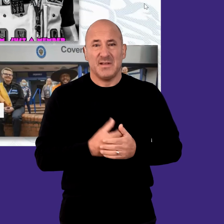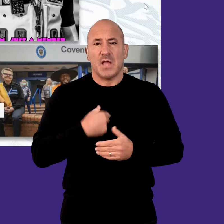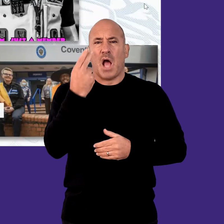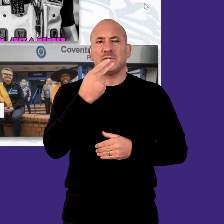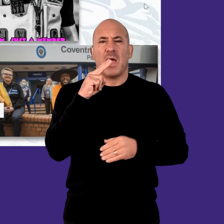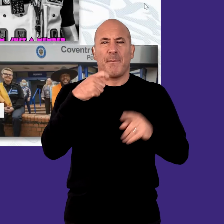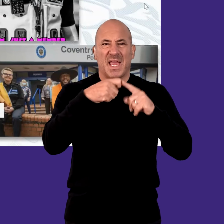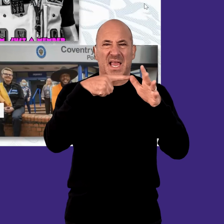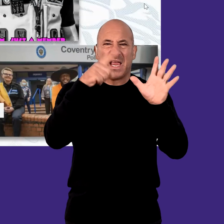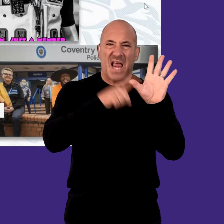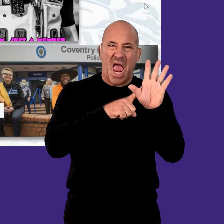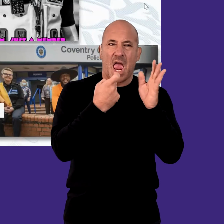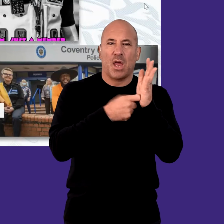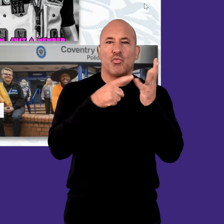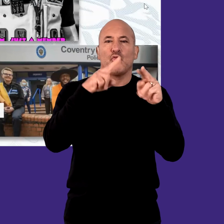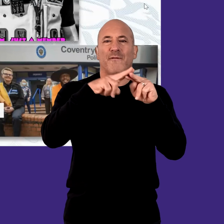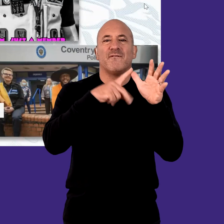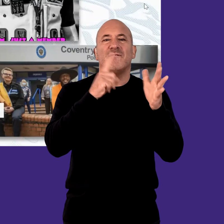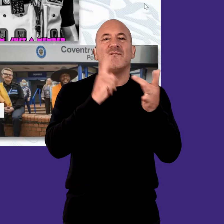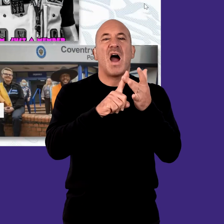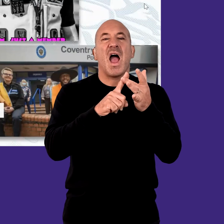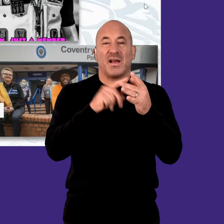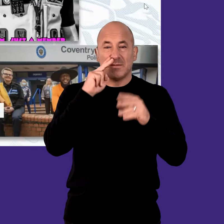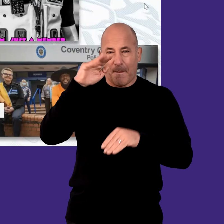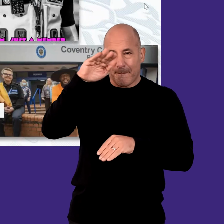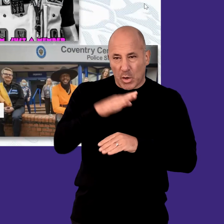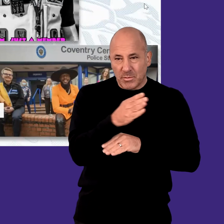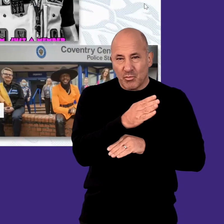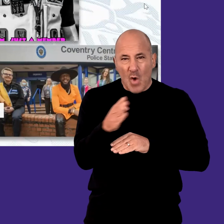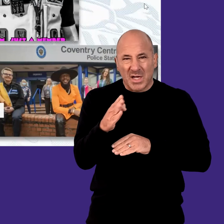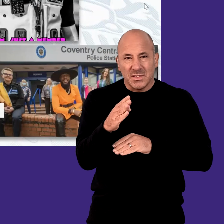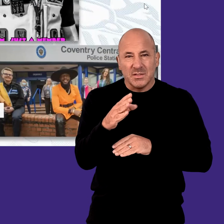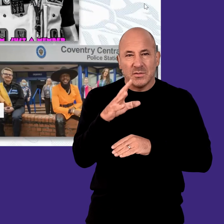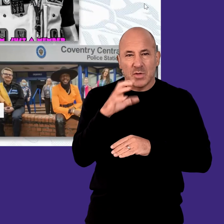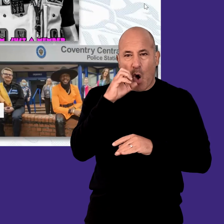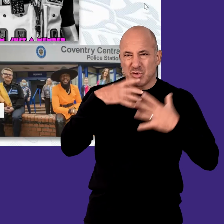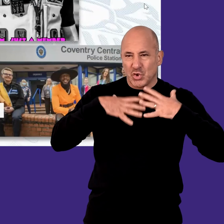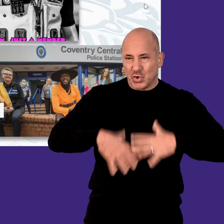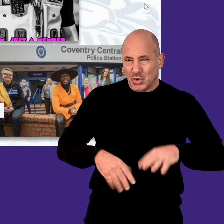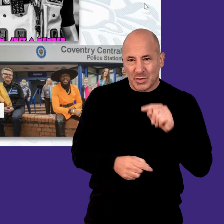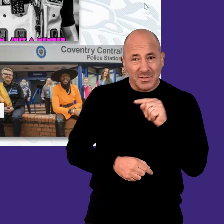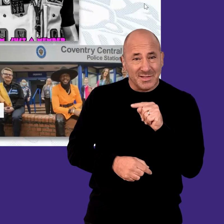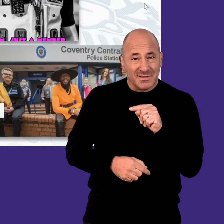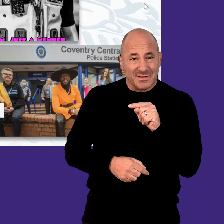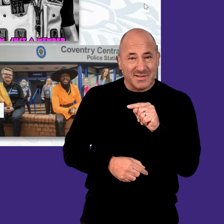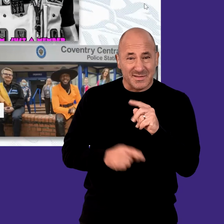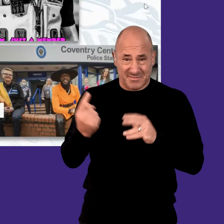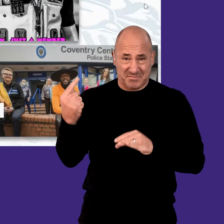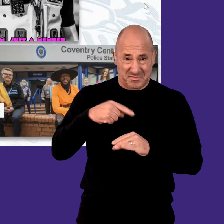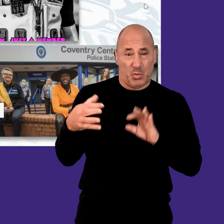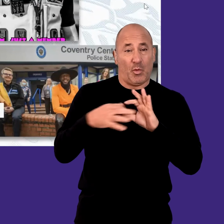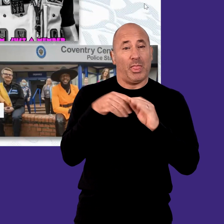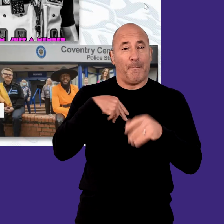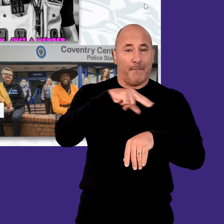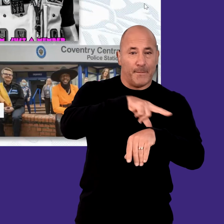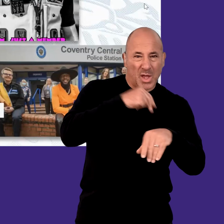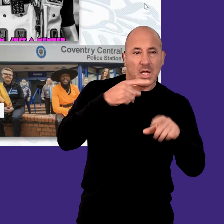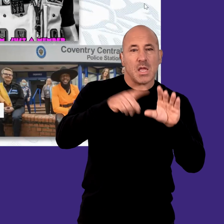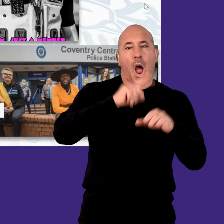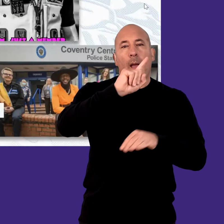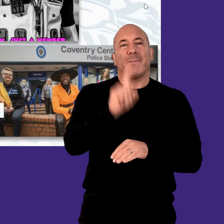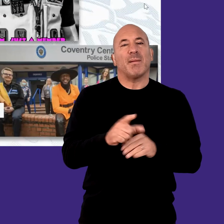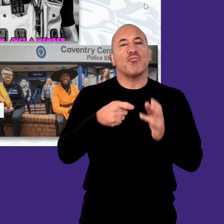UK. And we had an artist called Kay Rafai, who you can see in the bottom right image there, the gent in orange, who came in and spent time